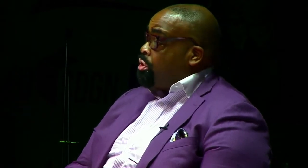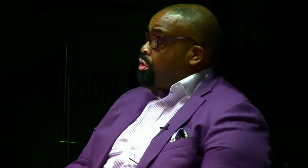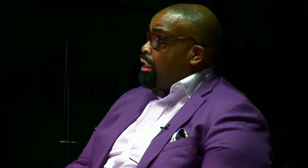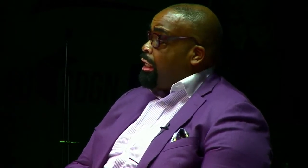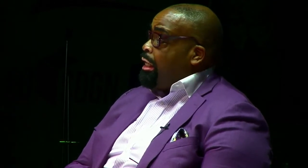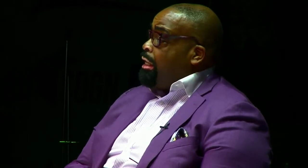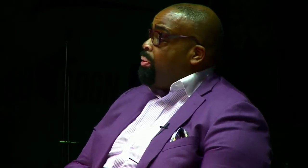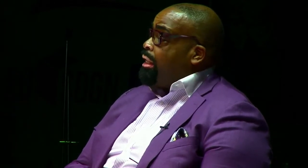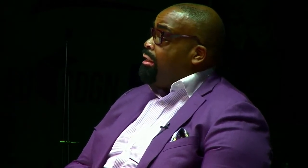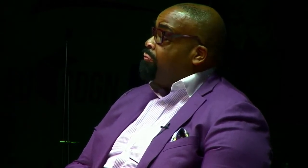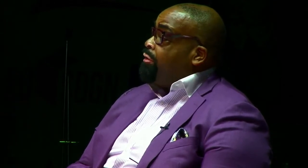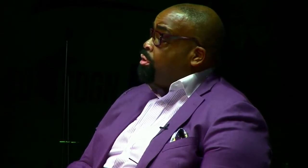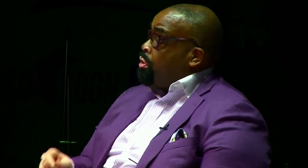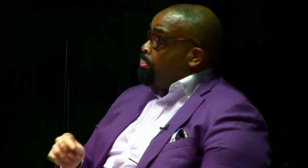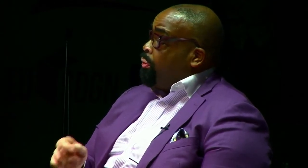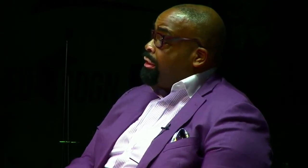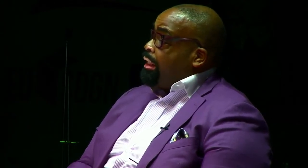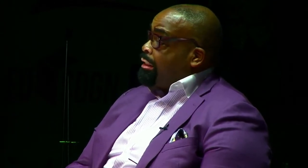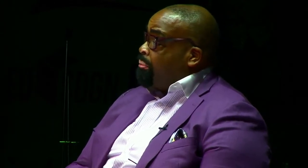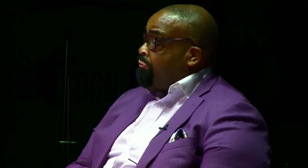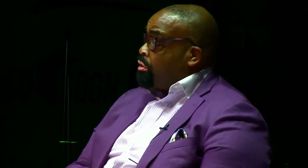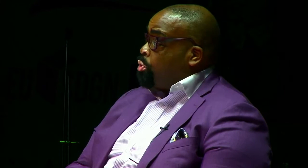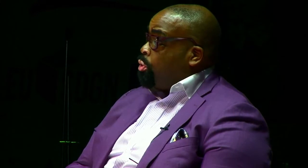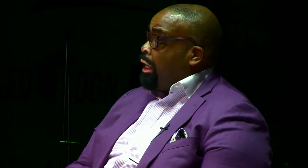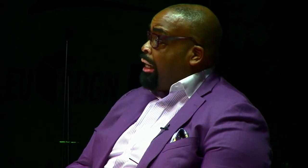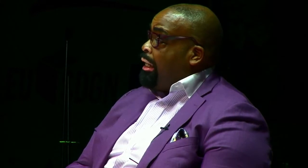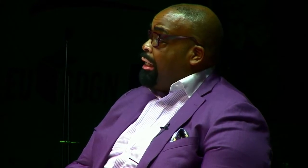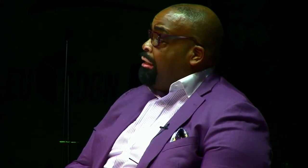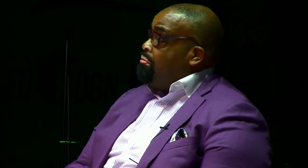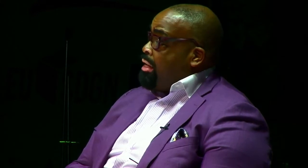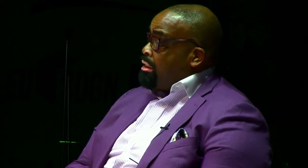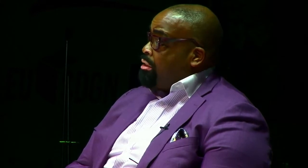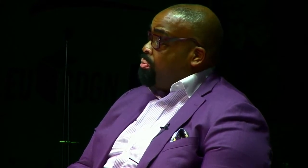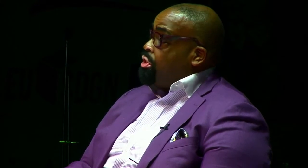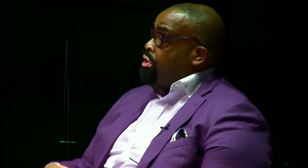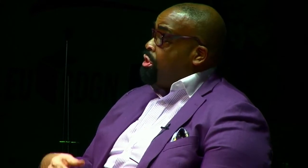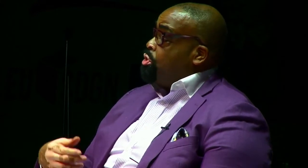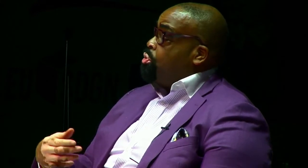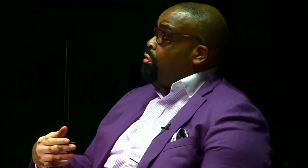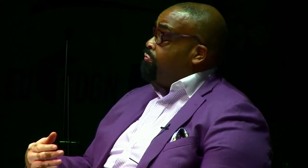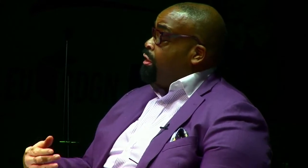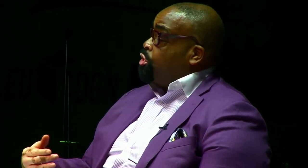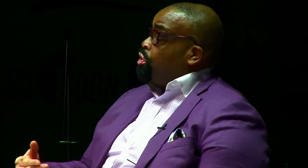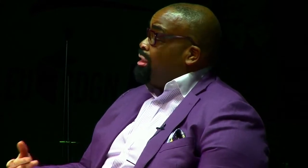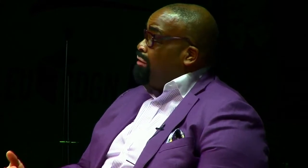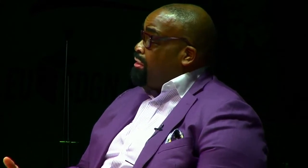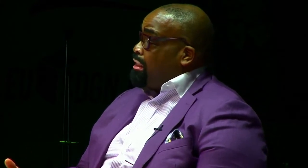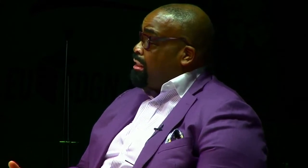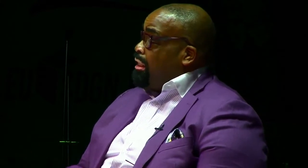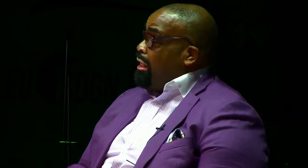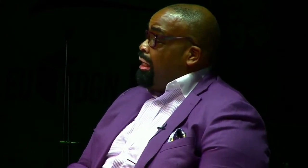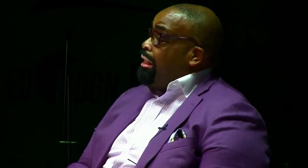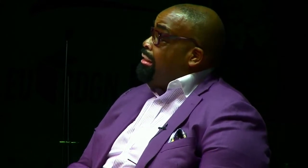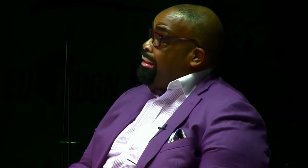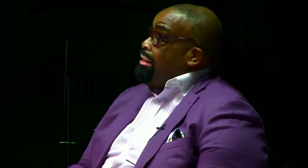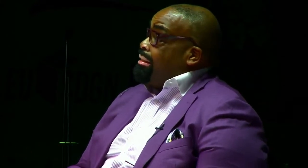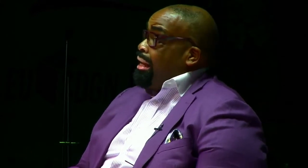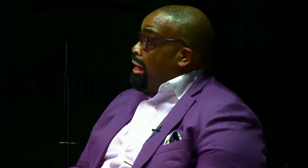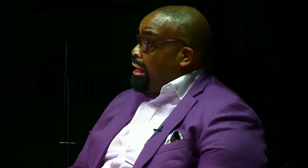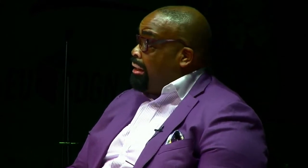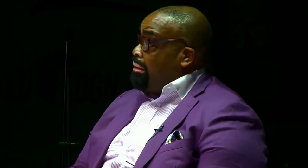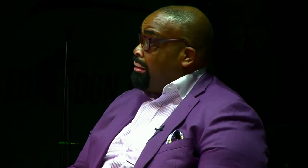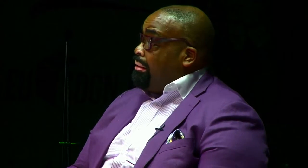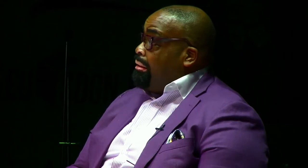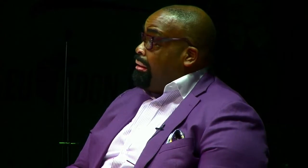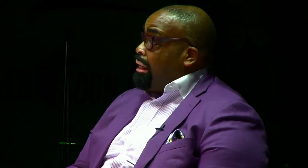I may just quickly refer to the point that Professor Oshunaya raised, which is the issue of trust deficit. It is